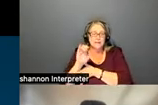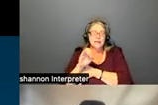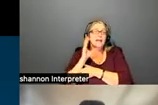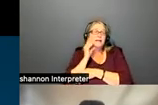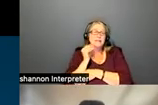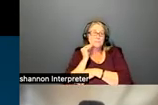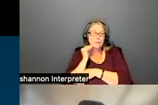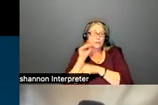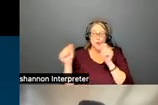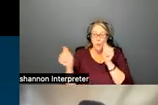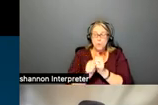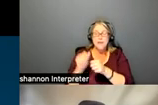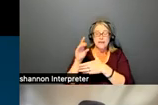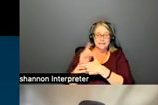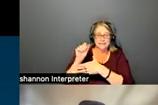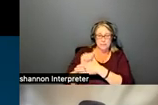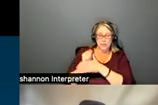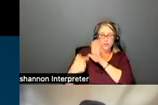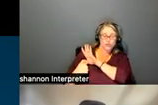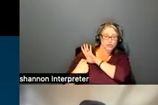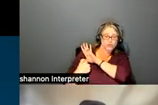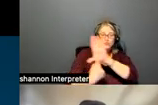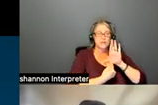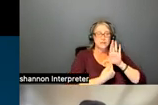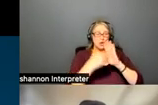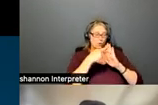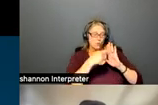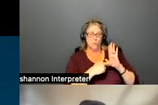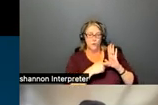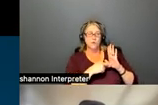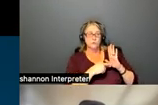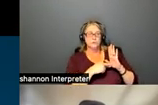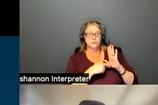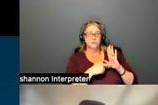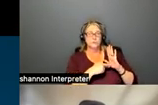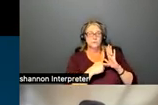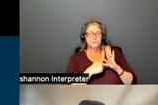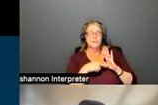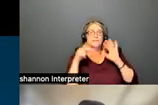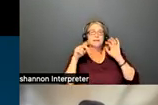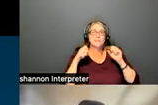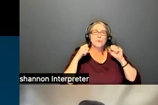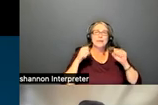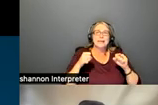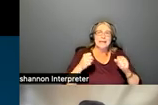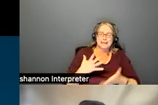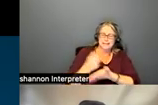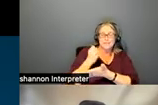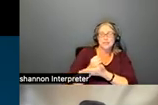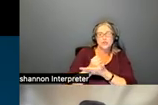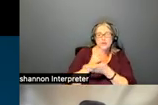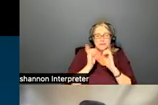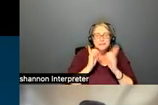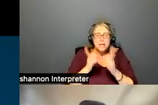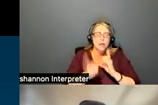being disabled, reflected in, again, the role is going to allow us to keep having those dialogues.